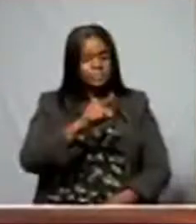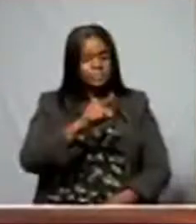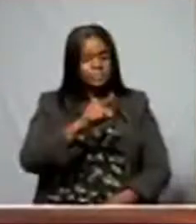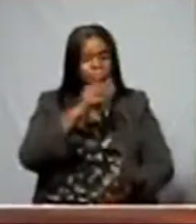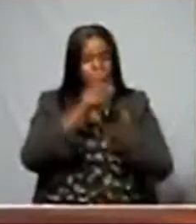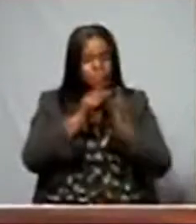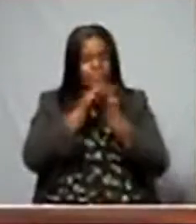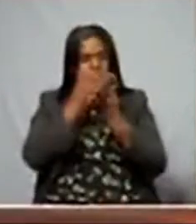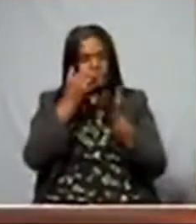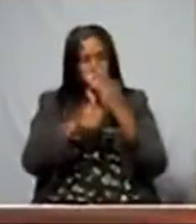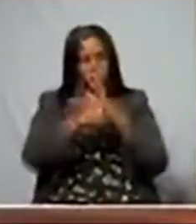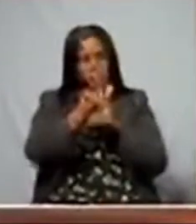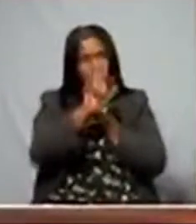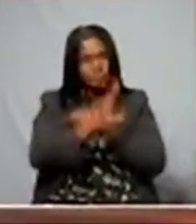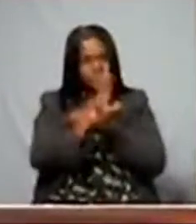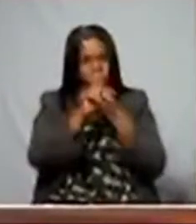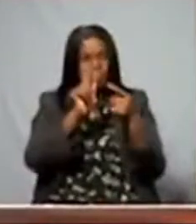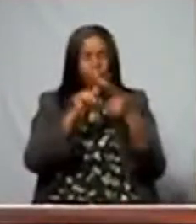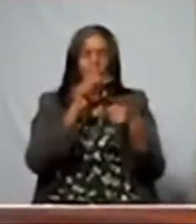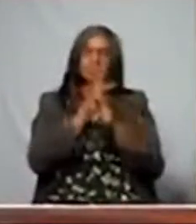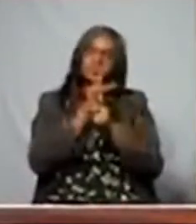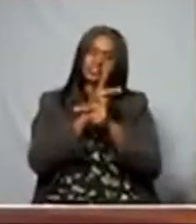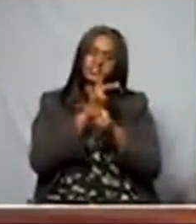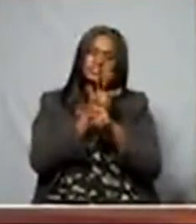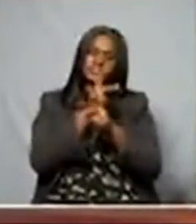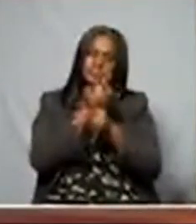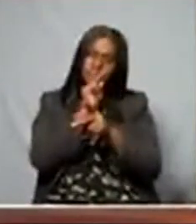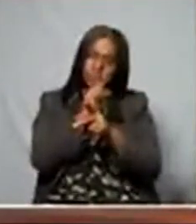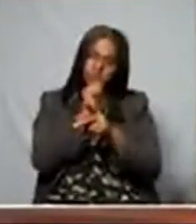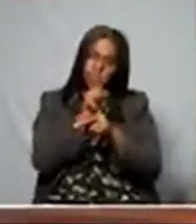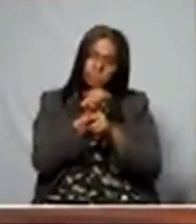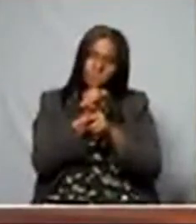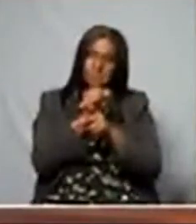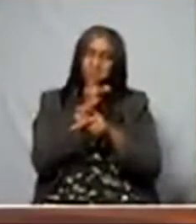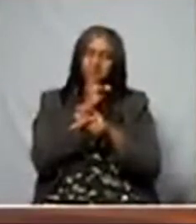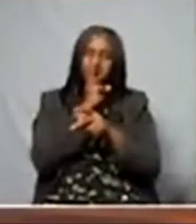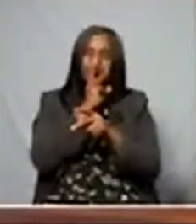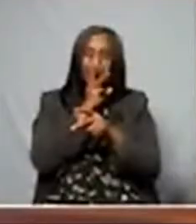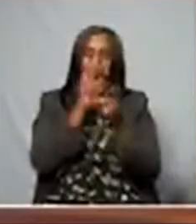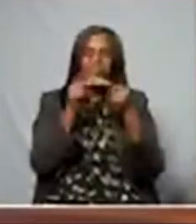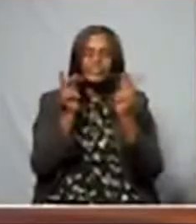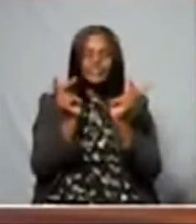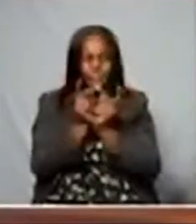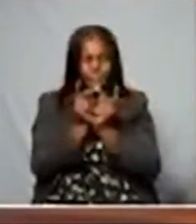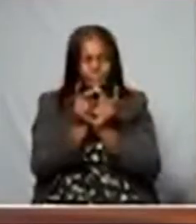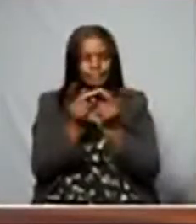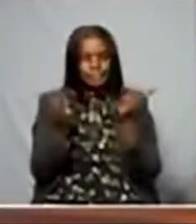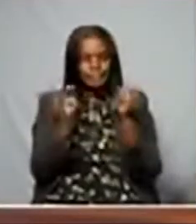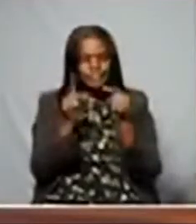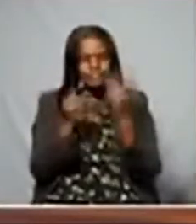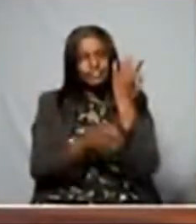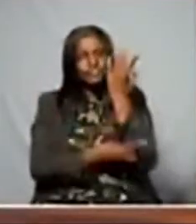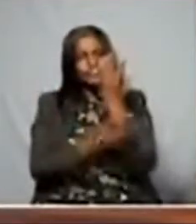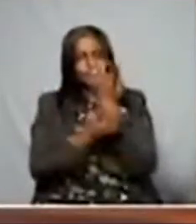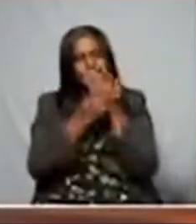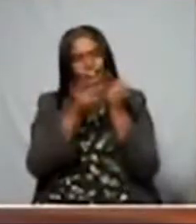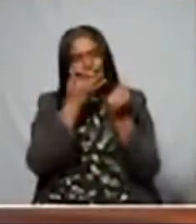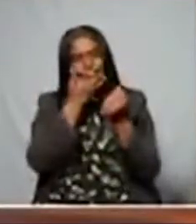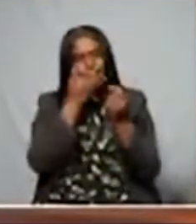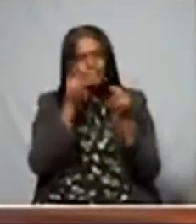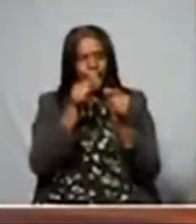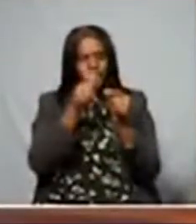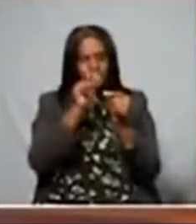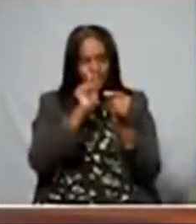is supposed to be used to maintain that particular water point as and when it develops a fault. Because when